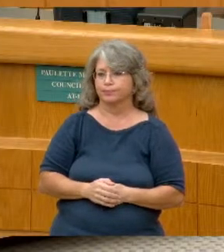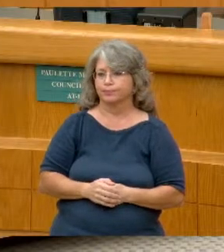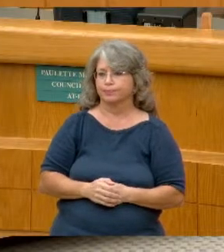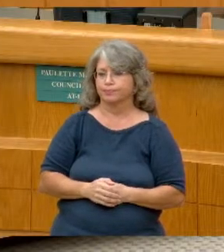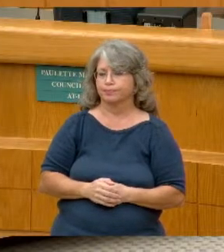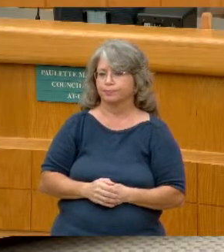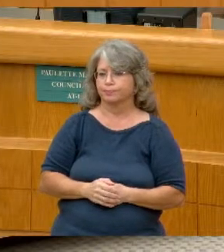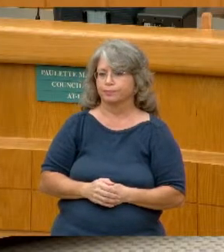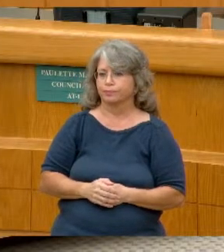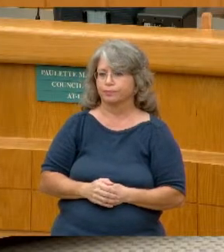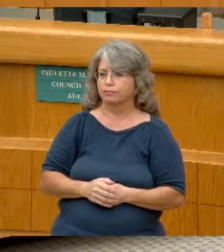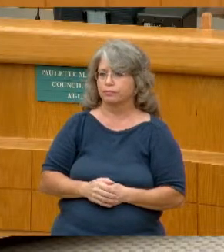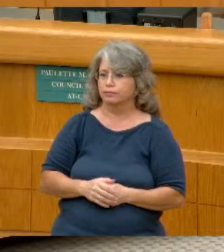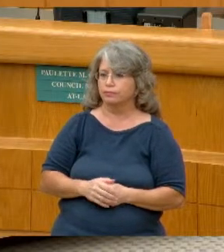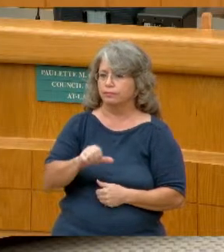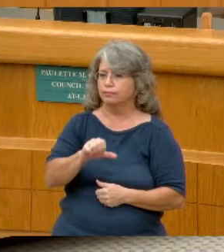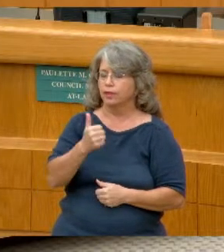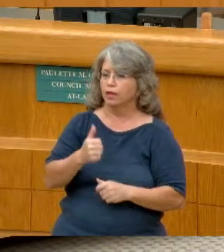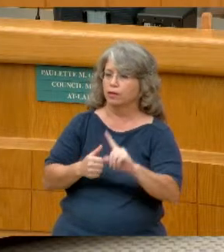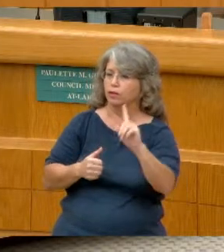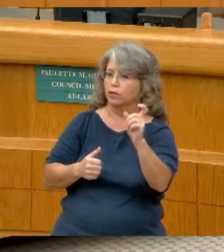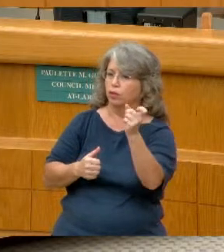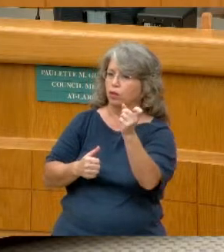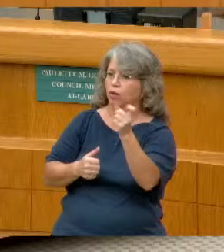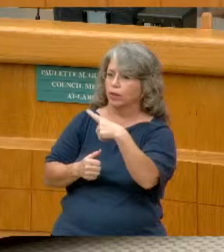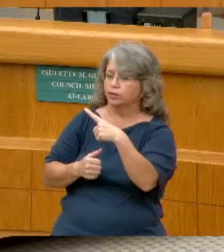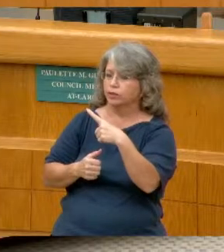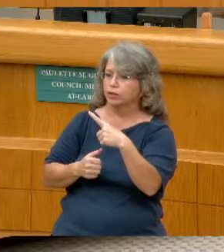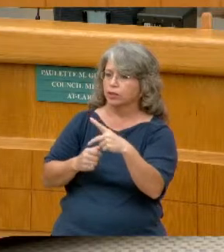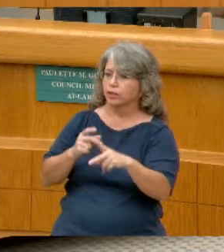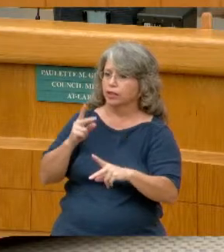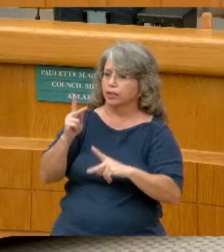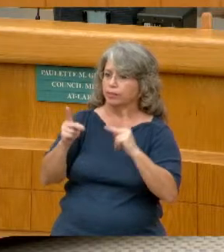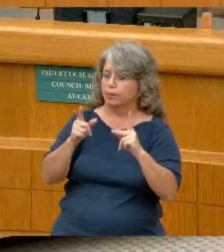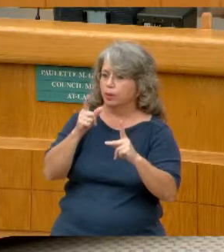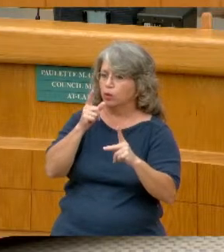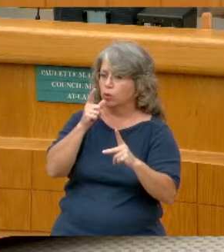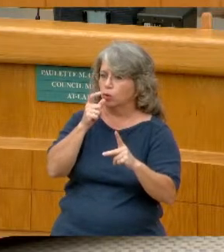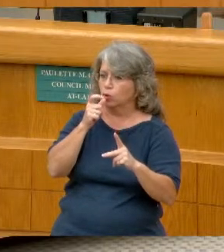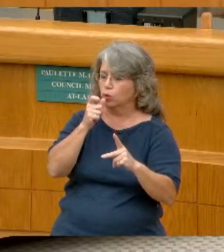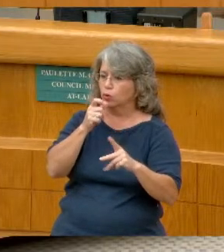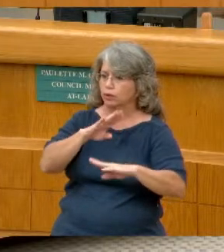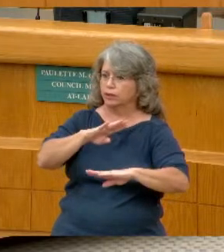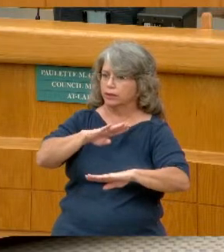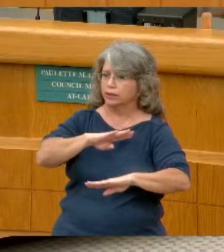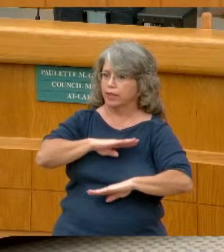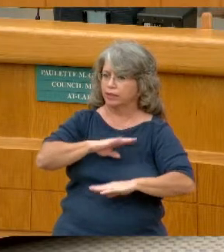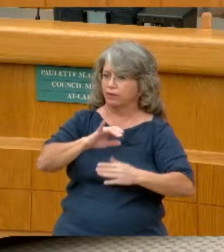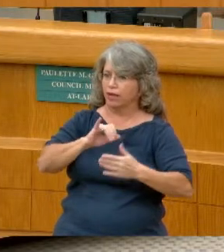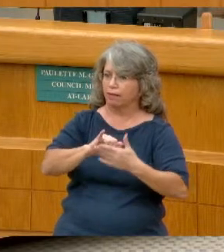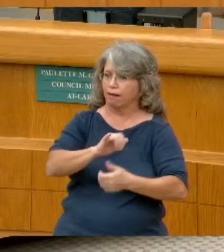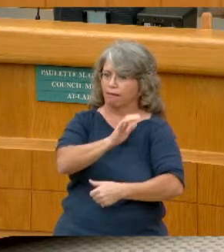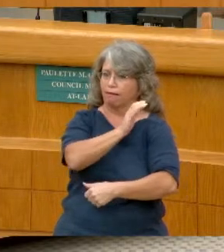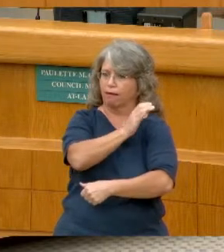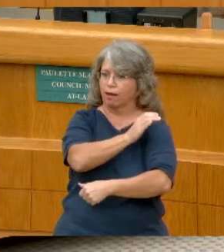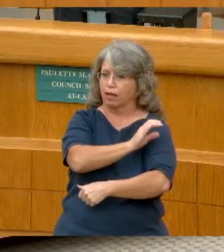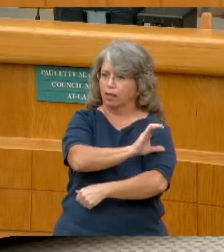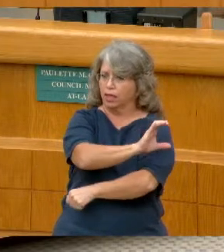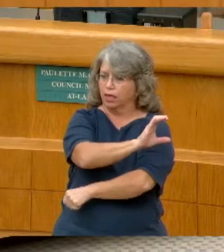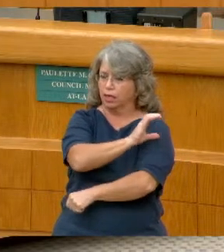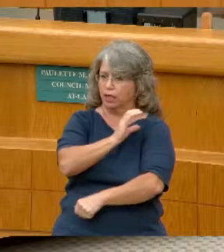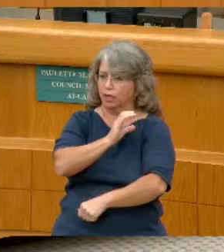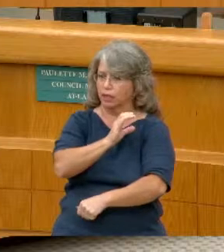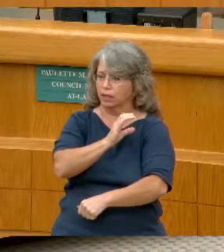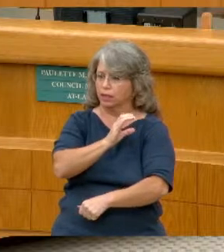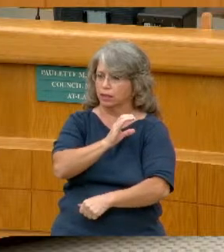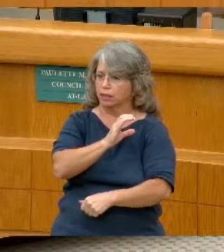And are people who meet clinically without confirmation testing still classified as probable?